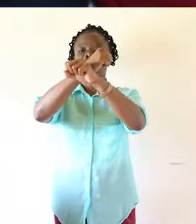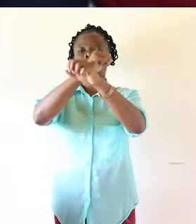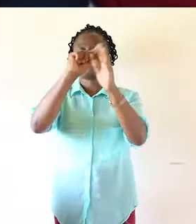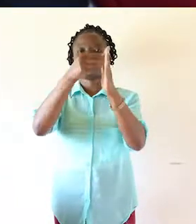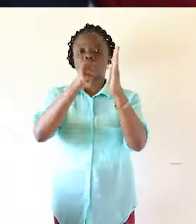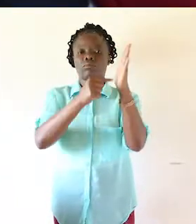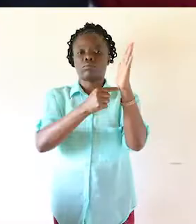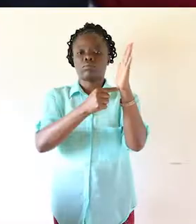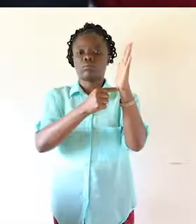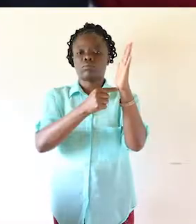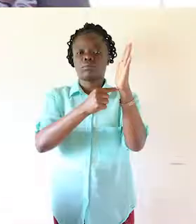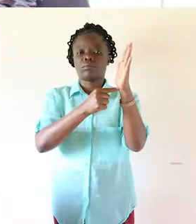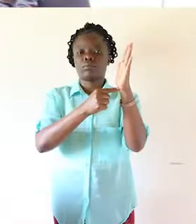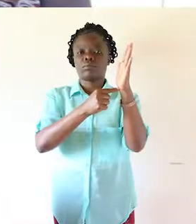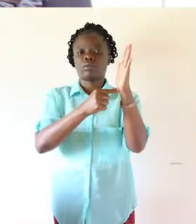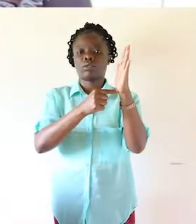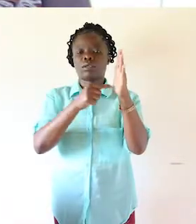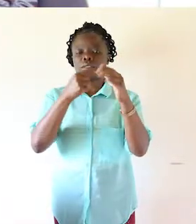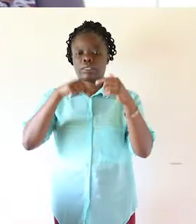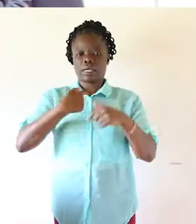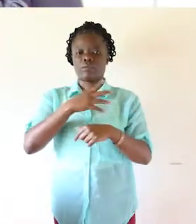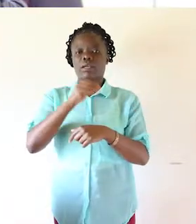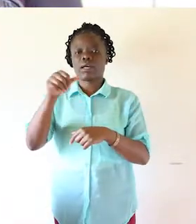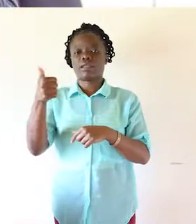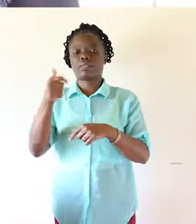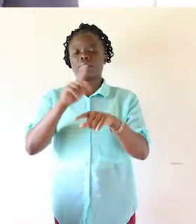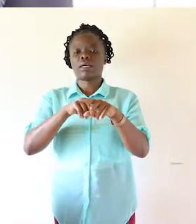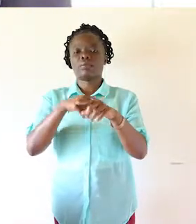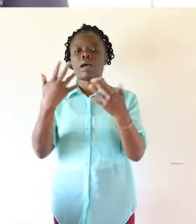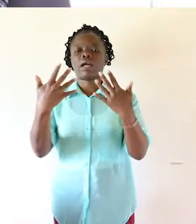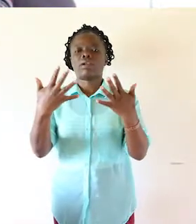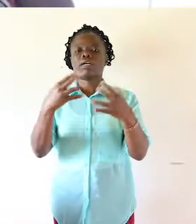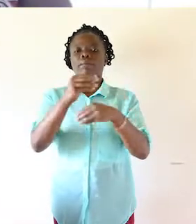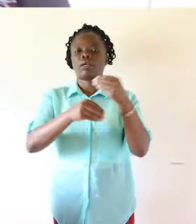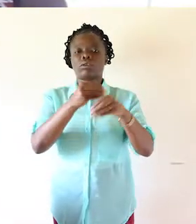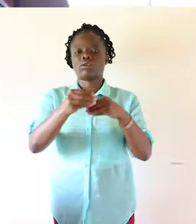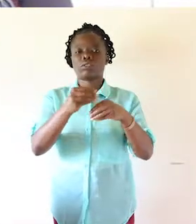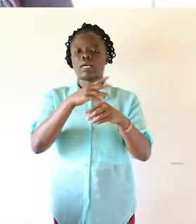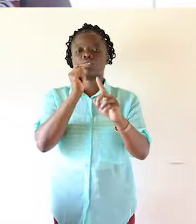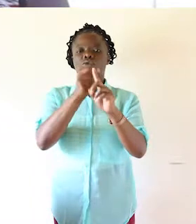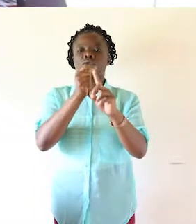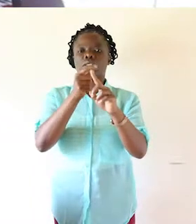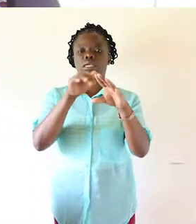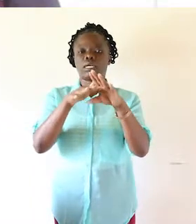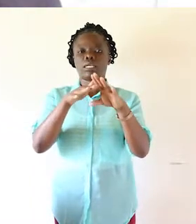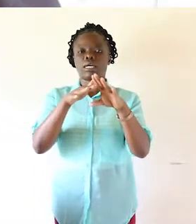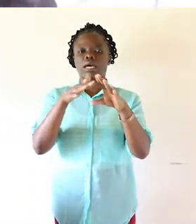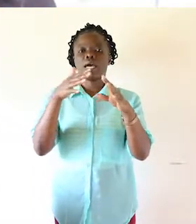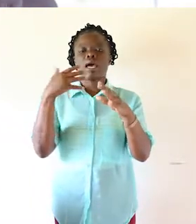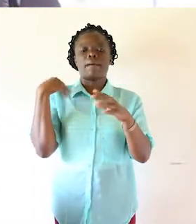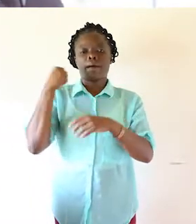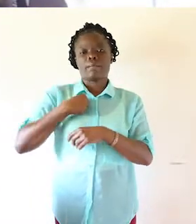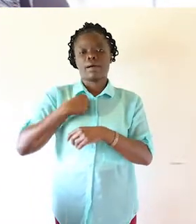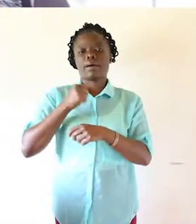safety for self and others when handling materials and tools in bag making. First, we